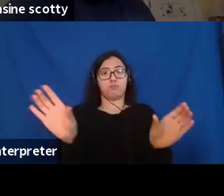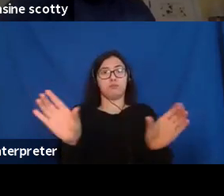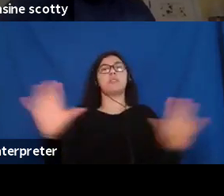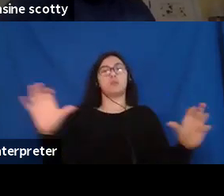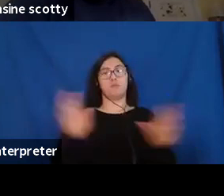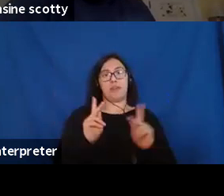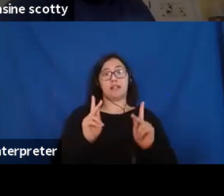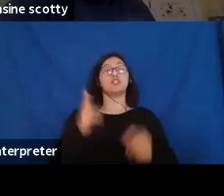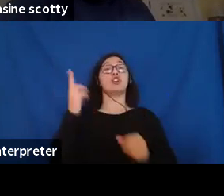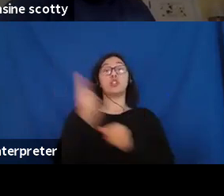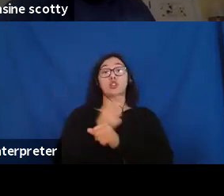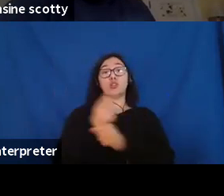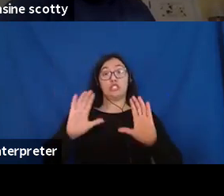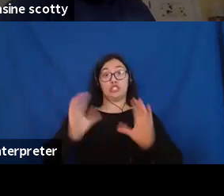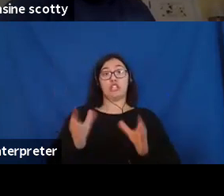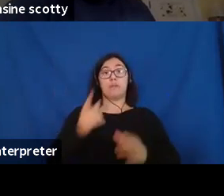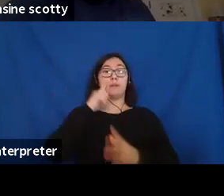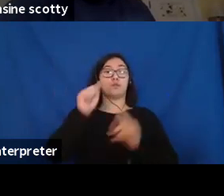Use your chat box for the template.